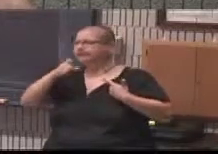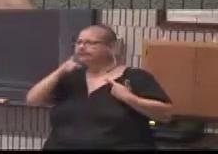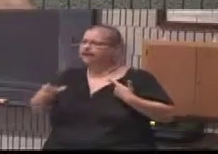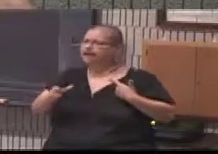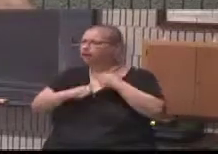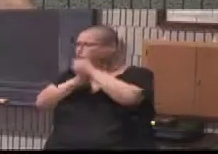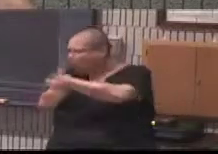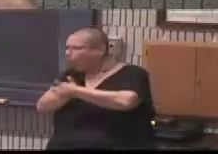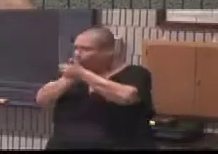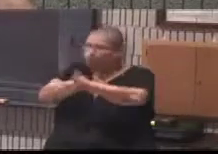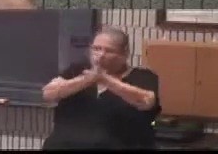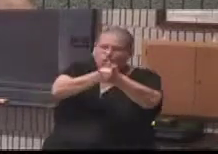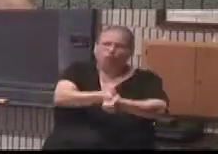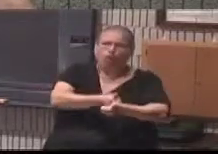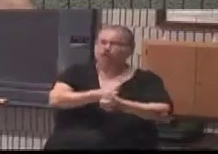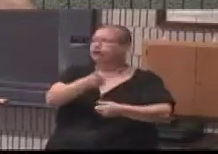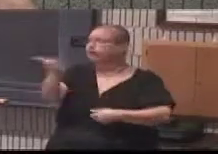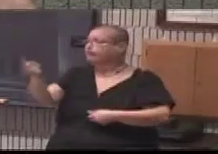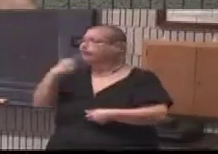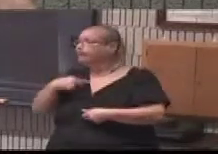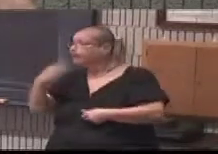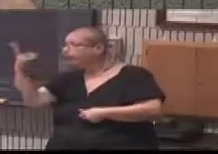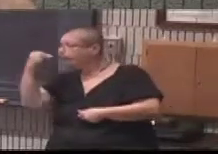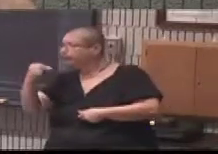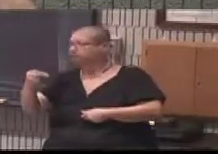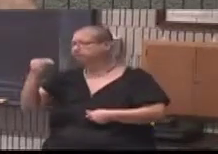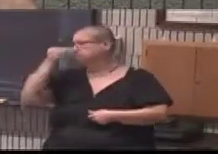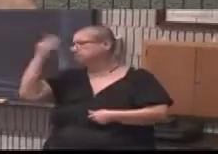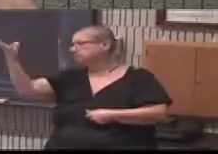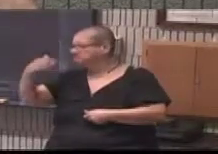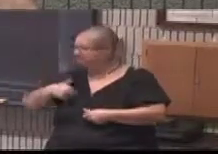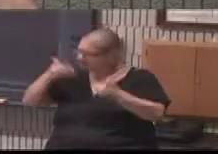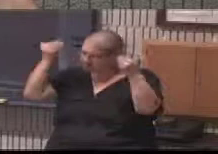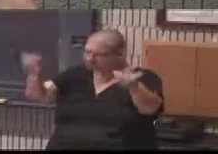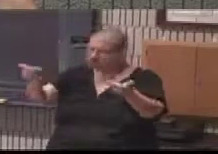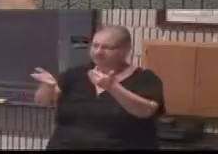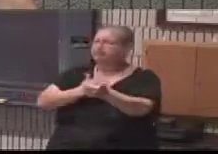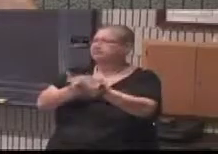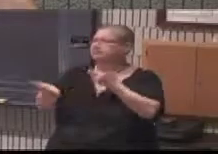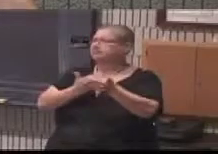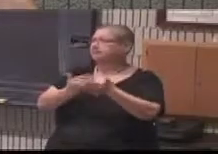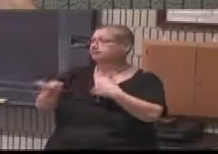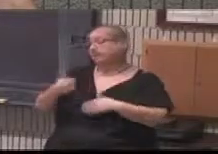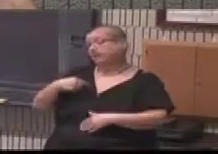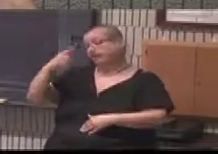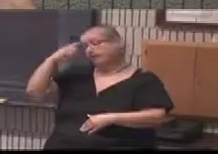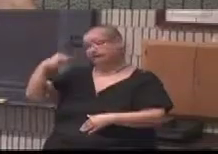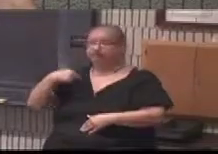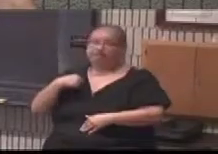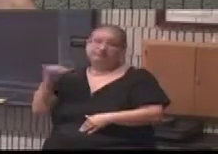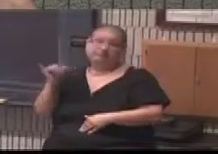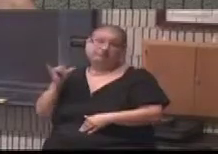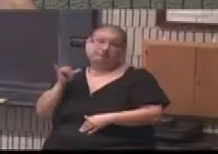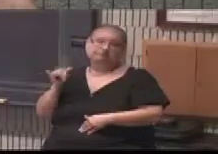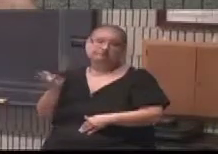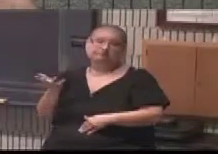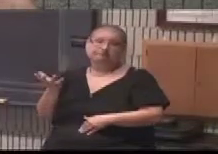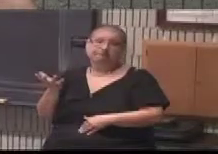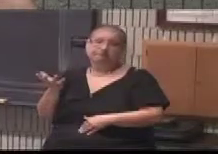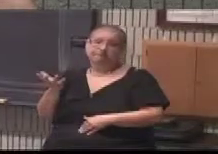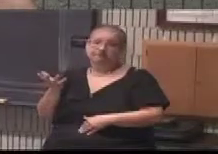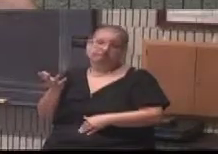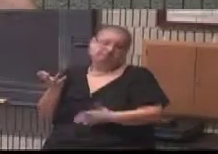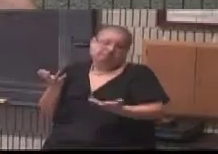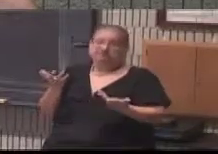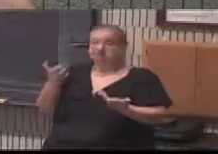the naysayers were saying. I think I've chosen to ignore the masses and kind of drive my own